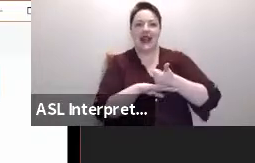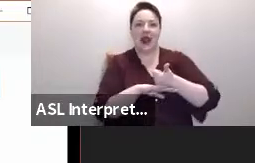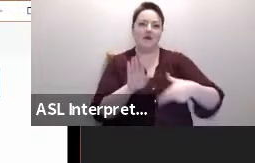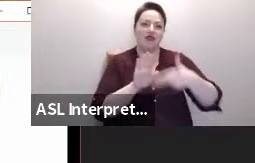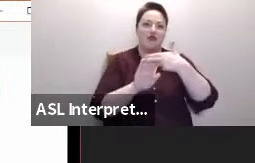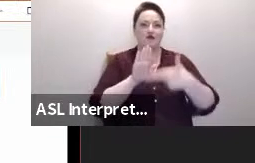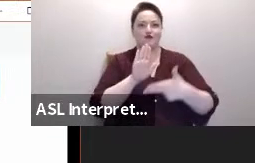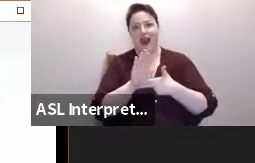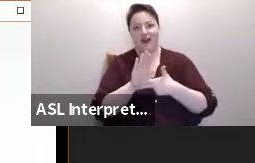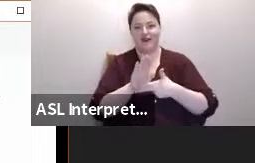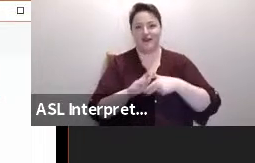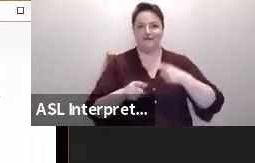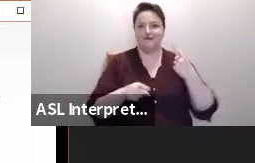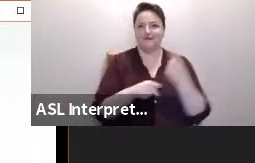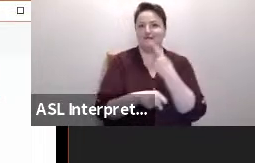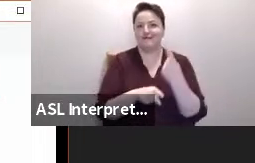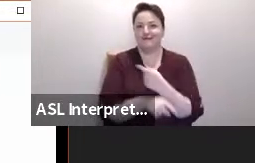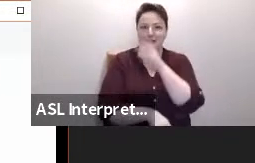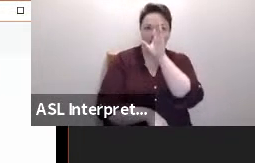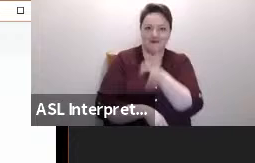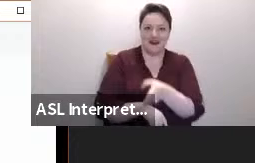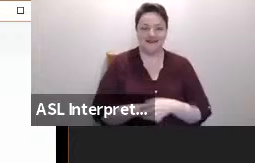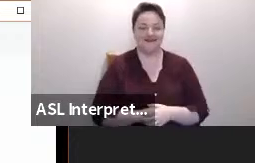So do these vaccines have